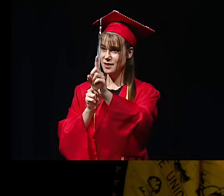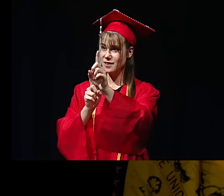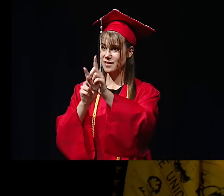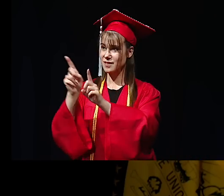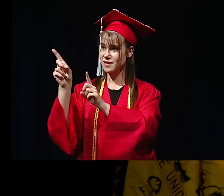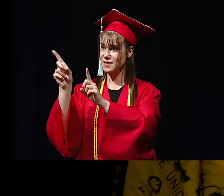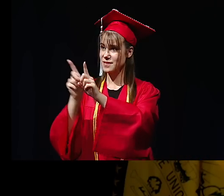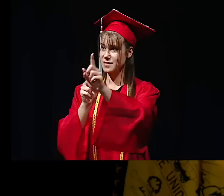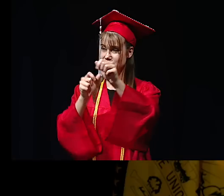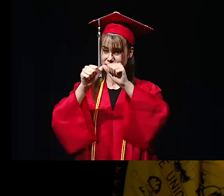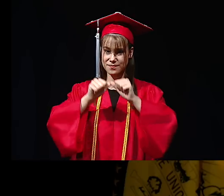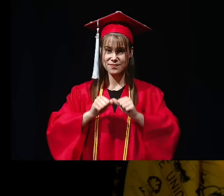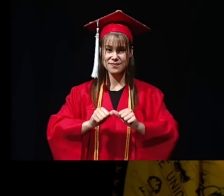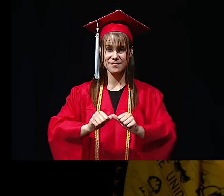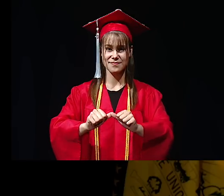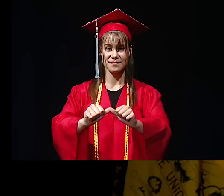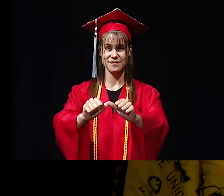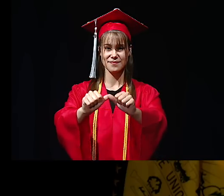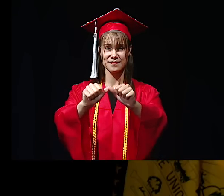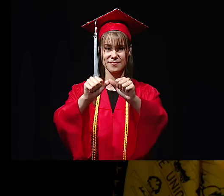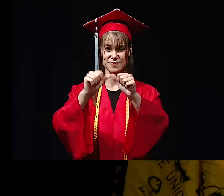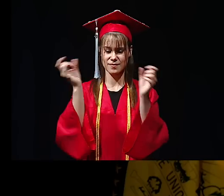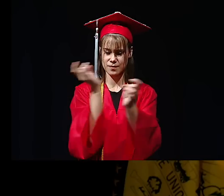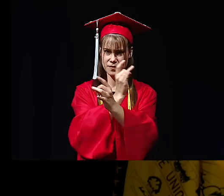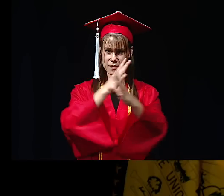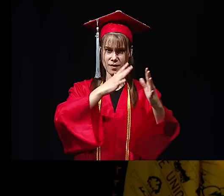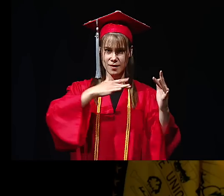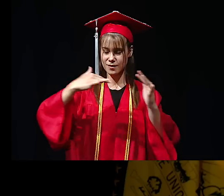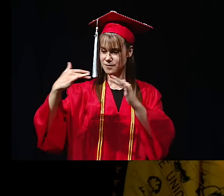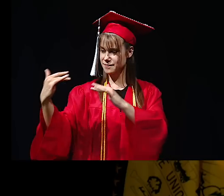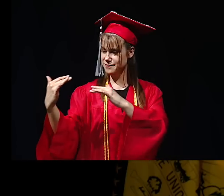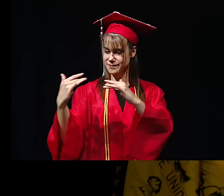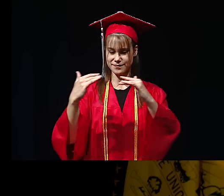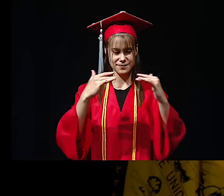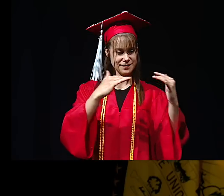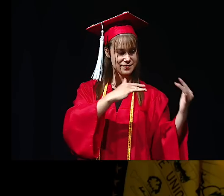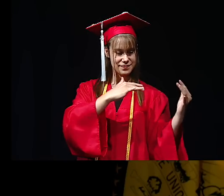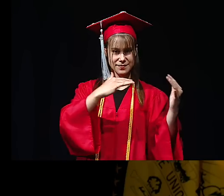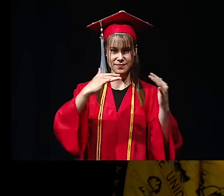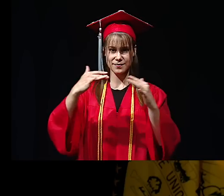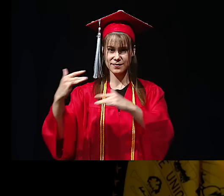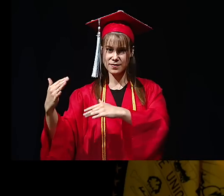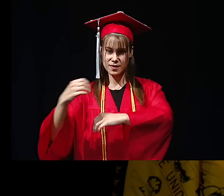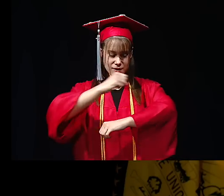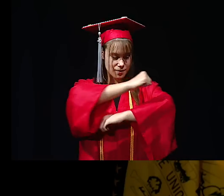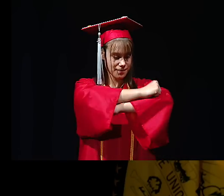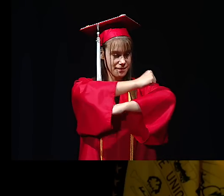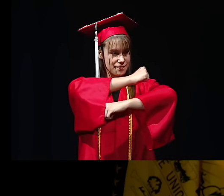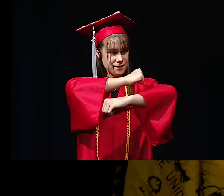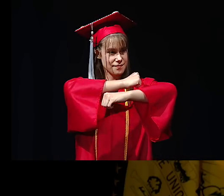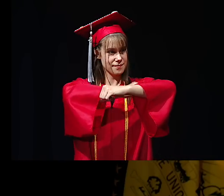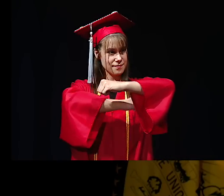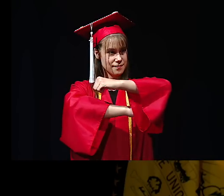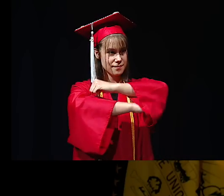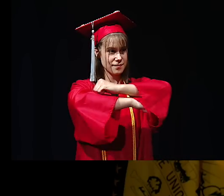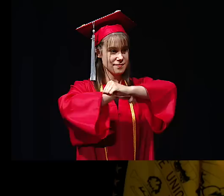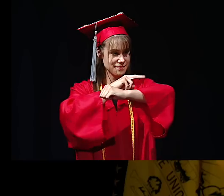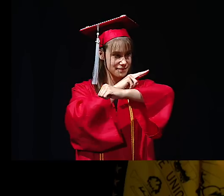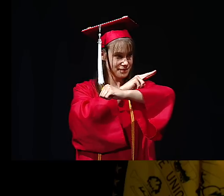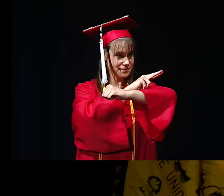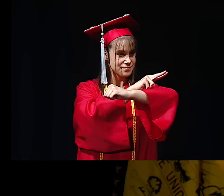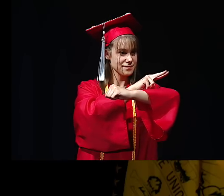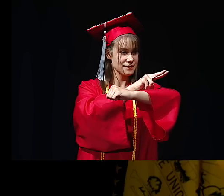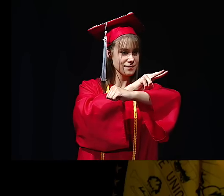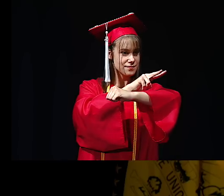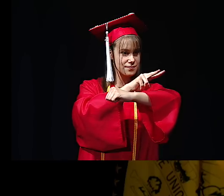bright stars through the perilous fight, o'er the ramparts